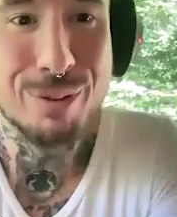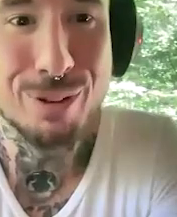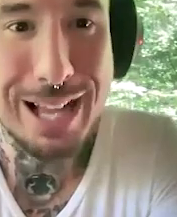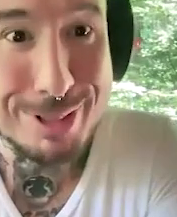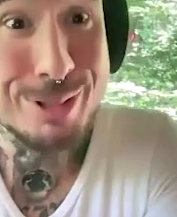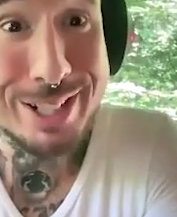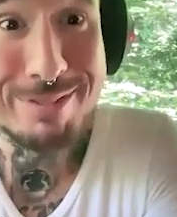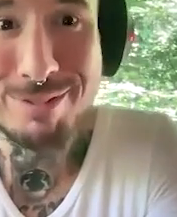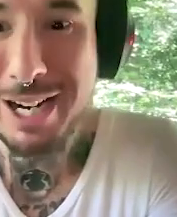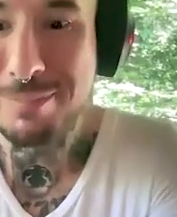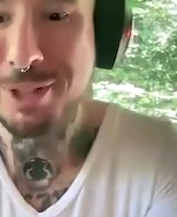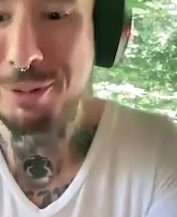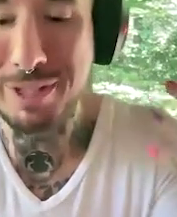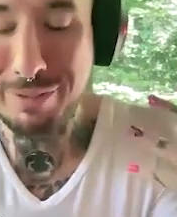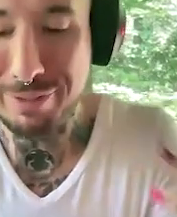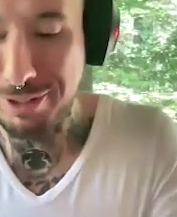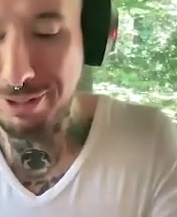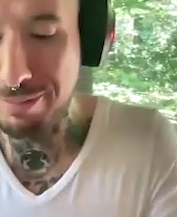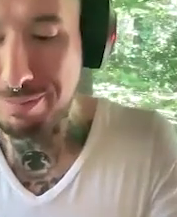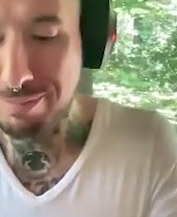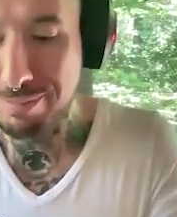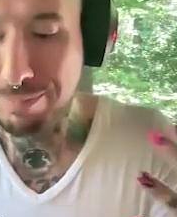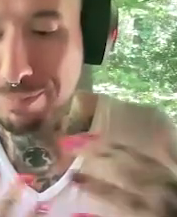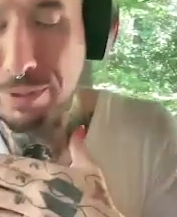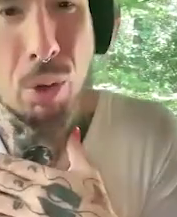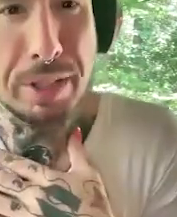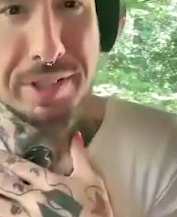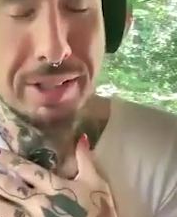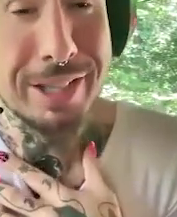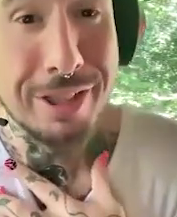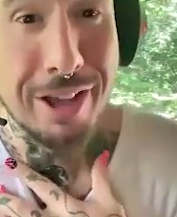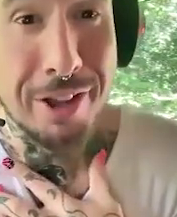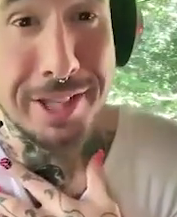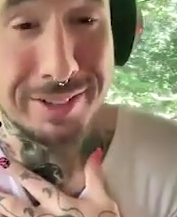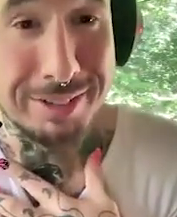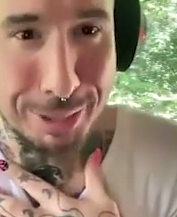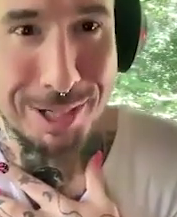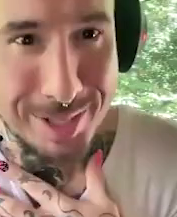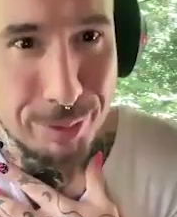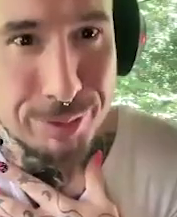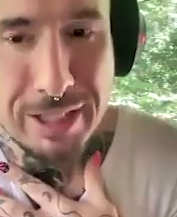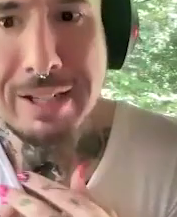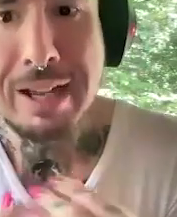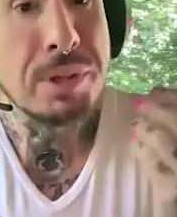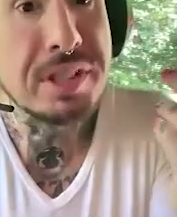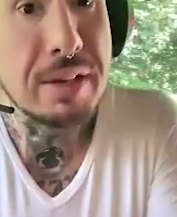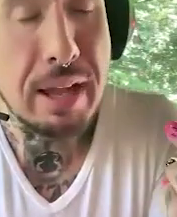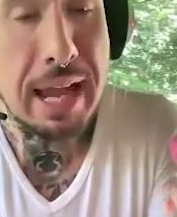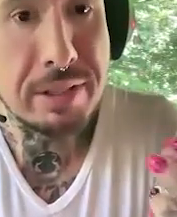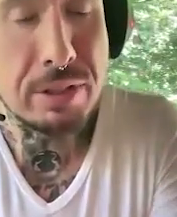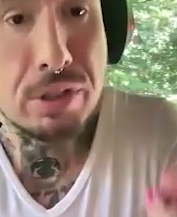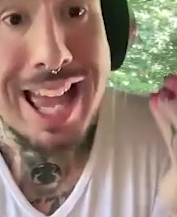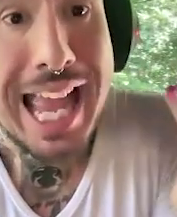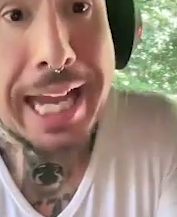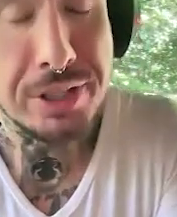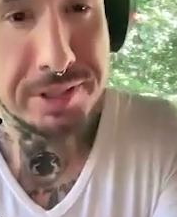had this wonderful opportunity, right, to really feel holistically and authentically like myself. I was given